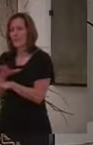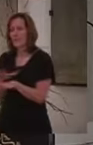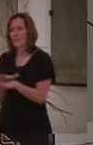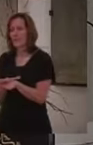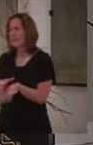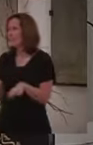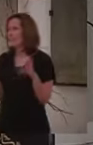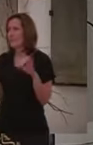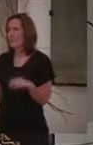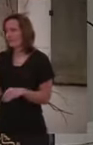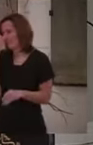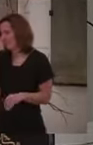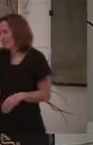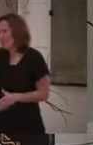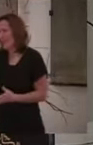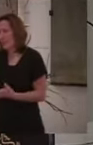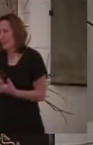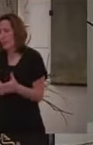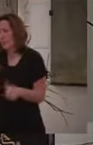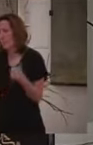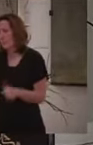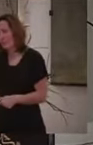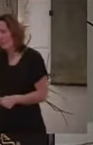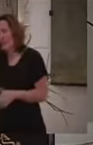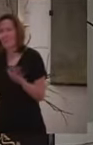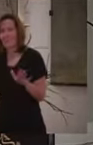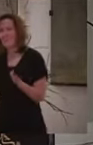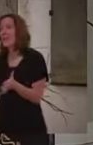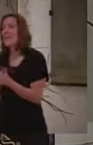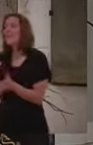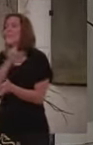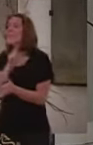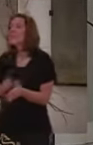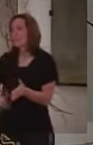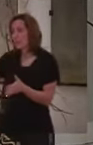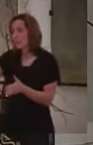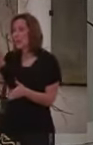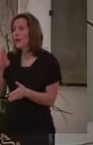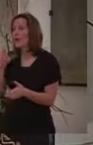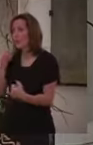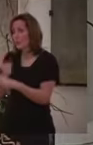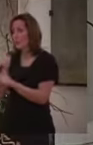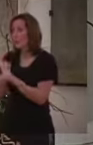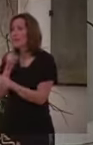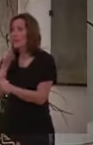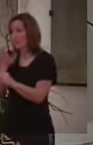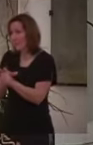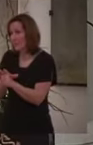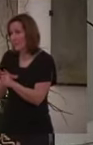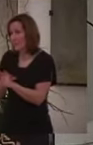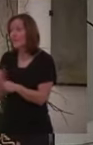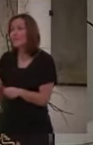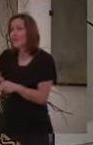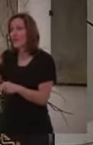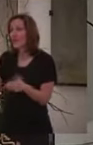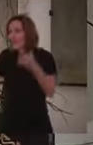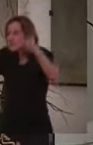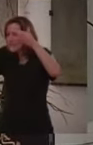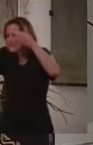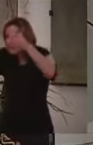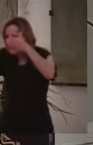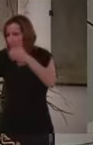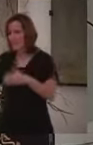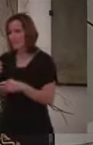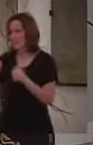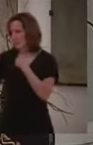give a fig what others think, because it is the Lord God who writes their script. God is their focus.